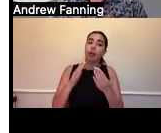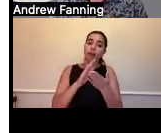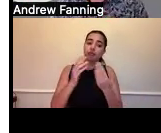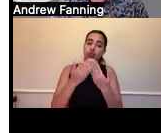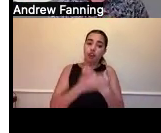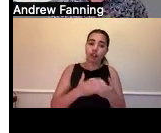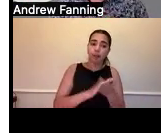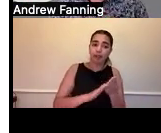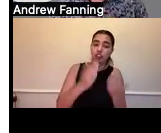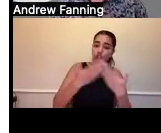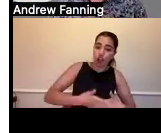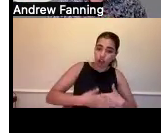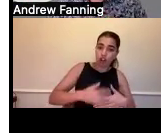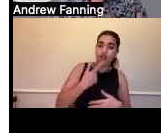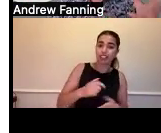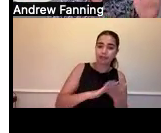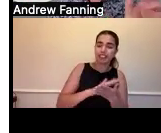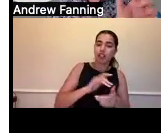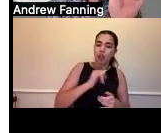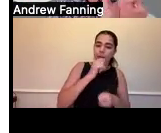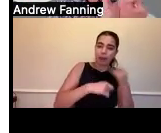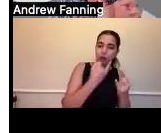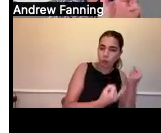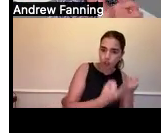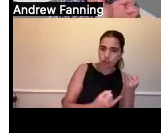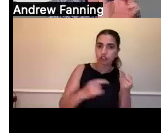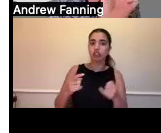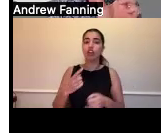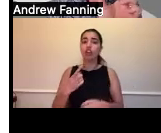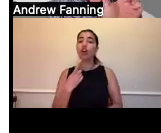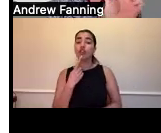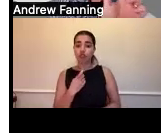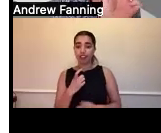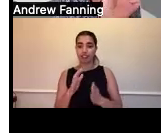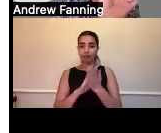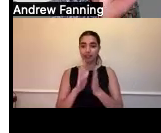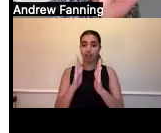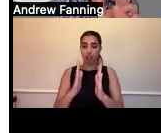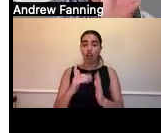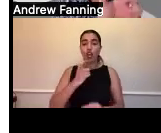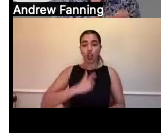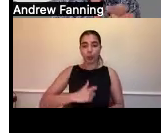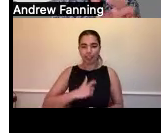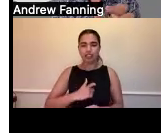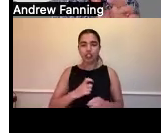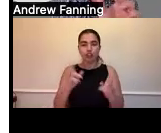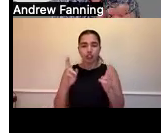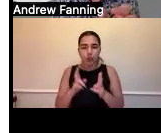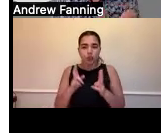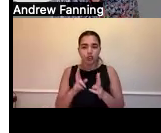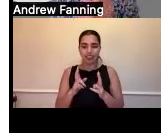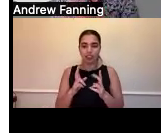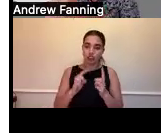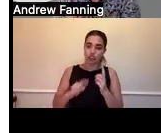common, thankfully, for the social indicators. Red bars mean that humanity has been reducing social shortfall, which